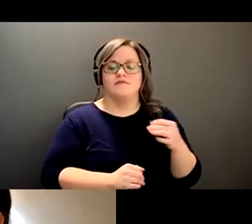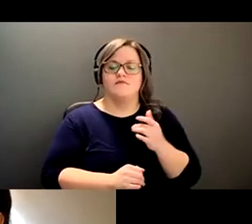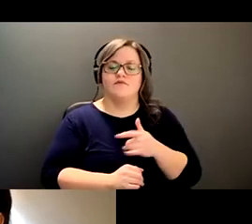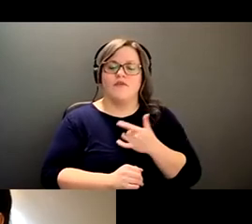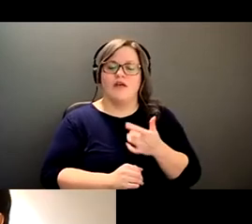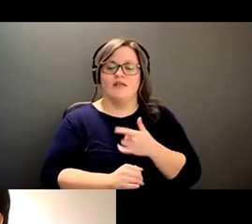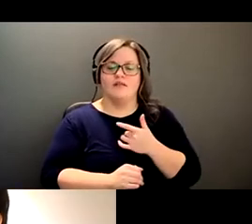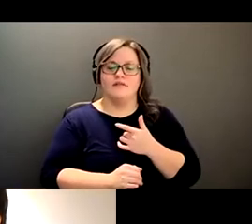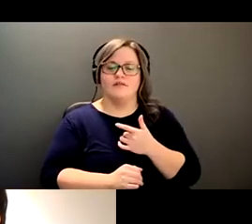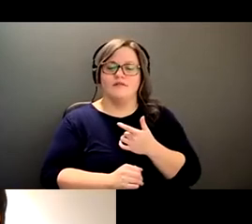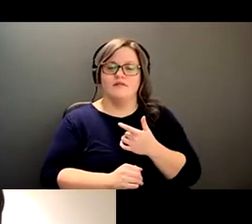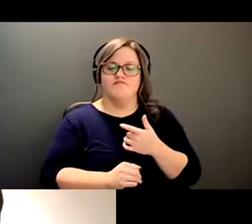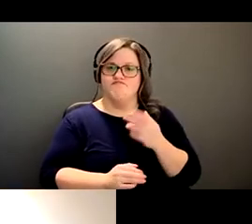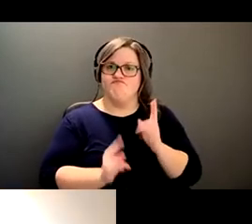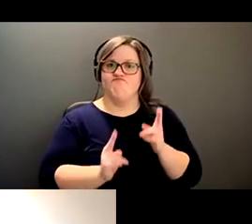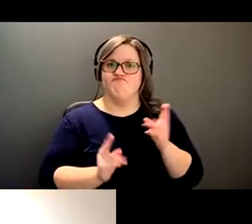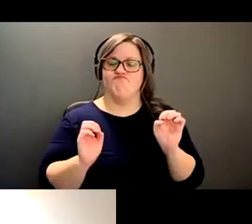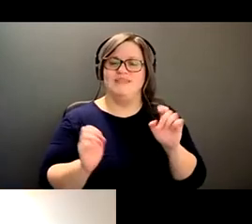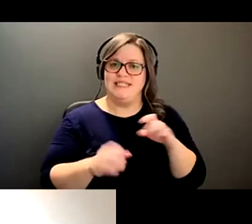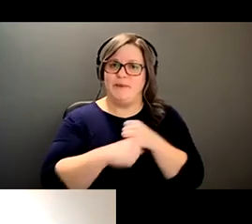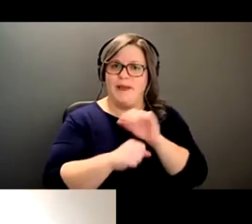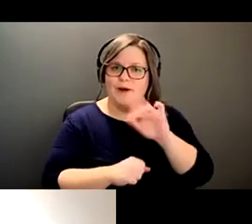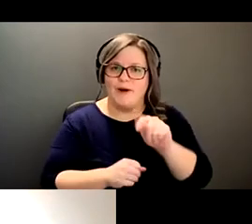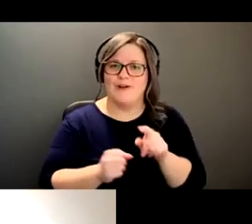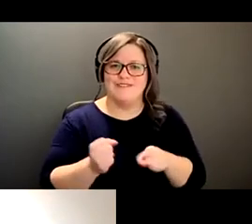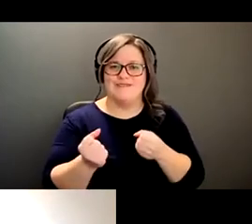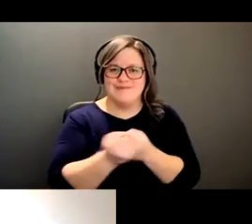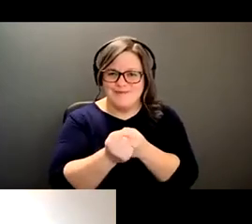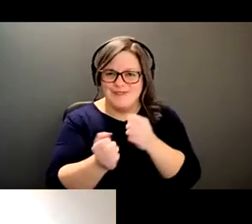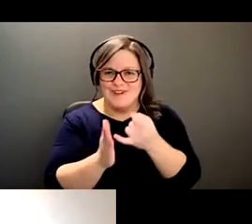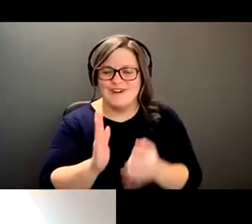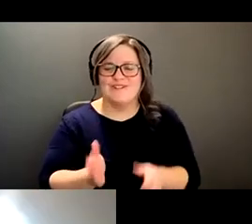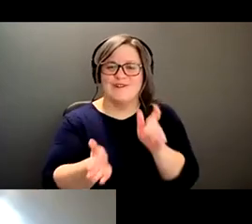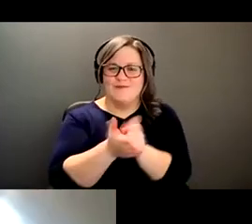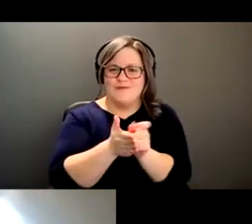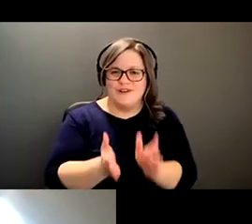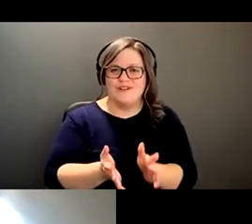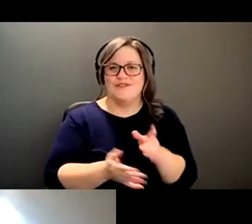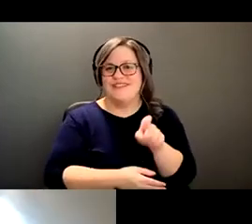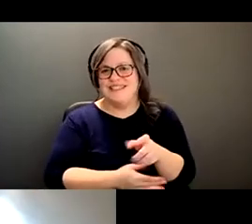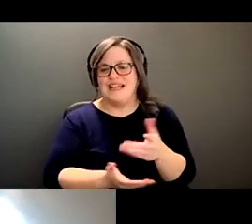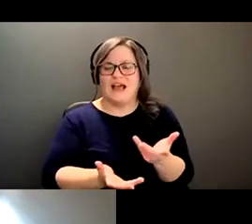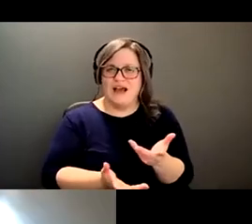to make art and to support artists and writers. And